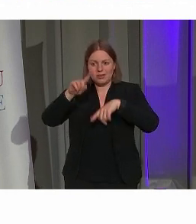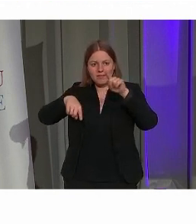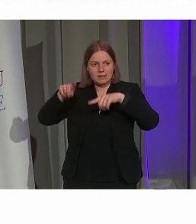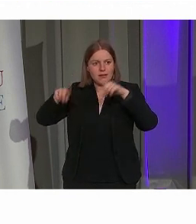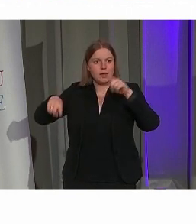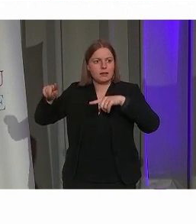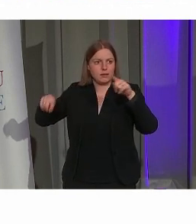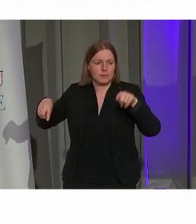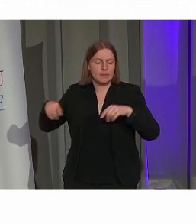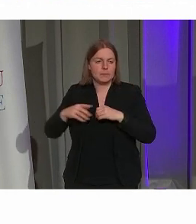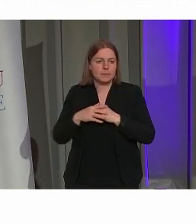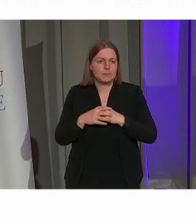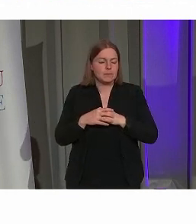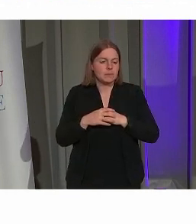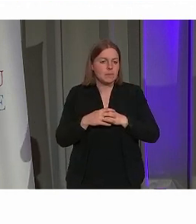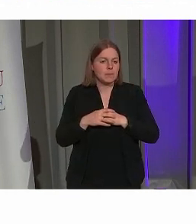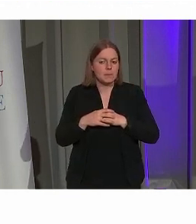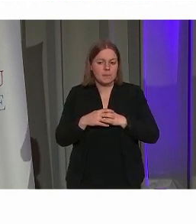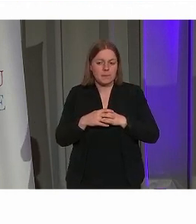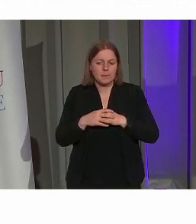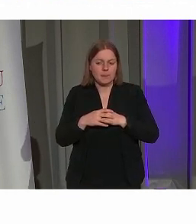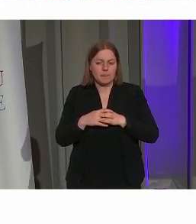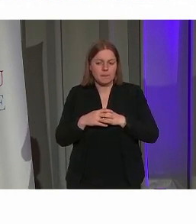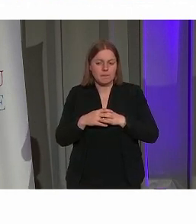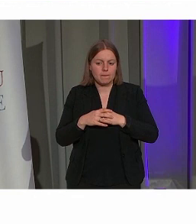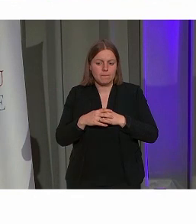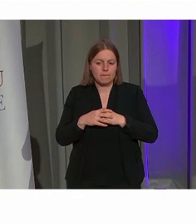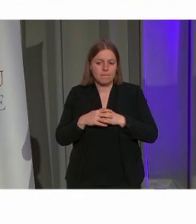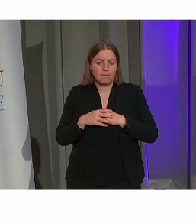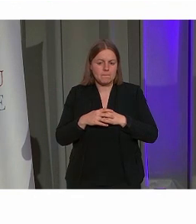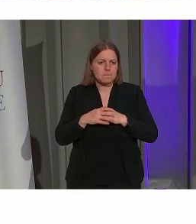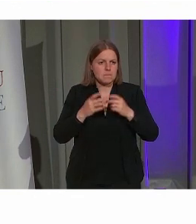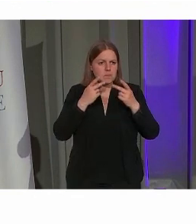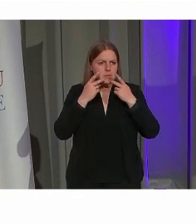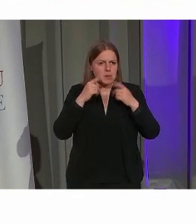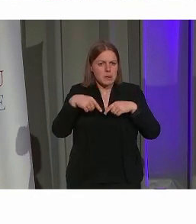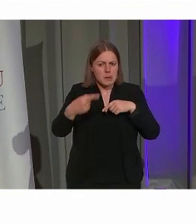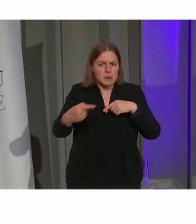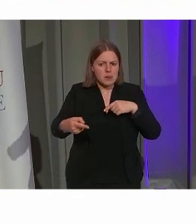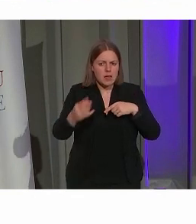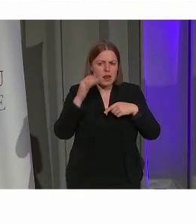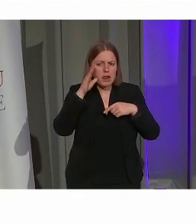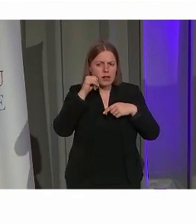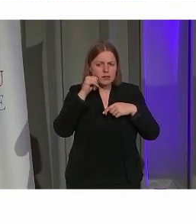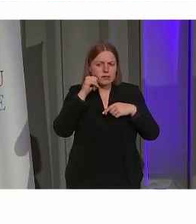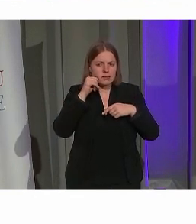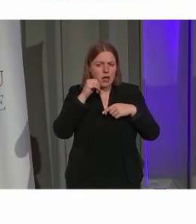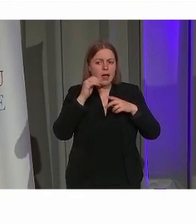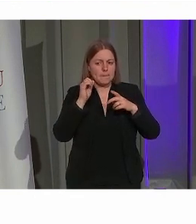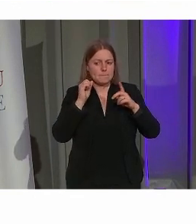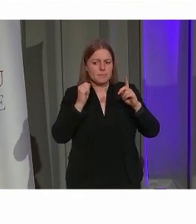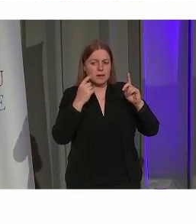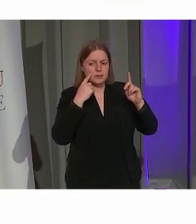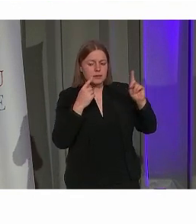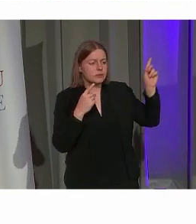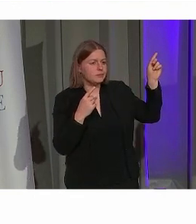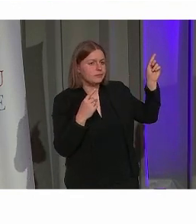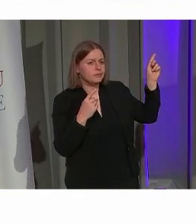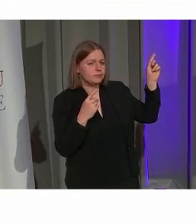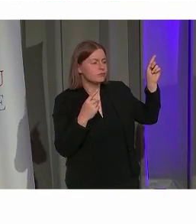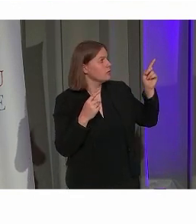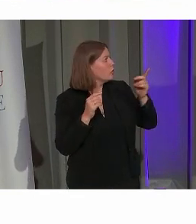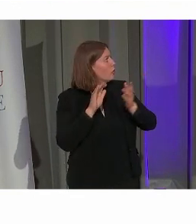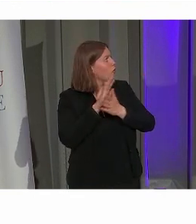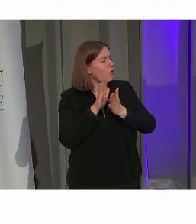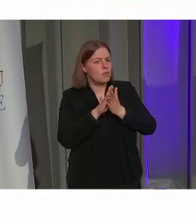language, and well, in this also diversity is important. Let me show you this. Here you can see